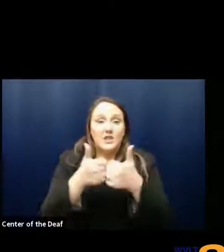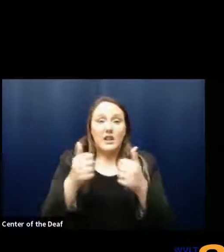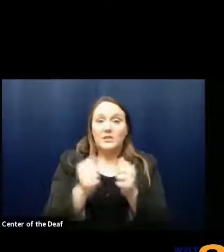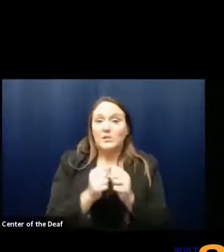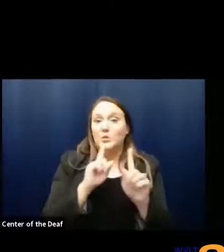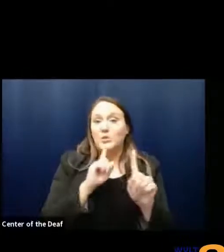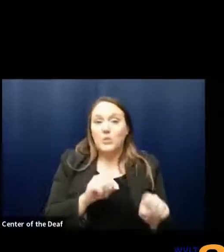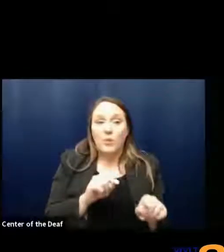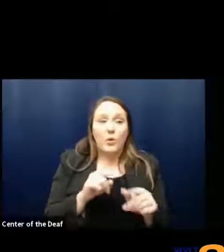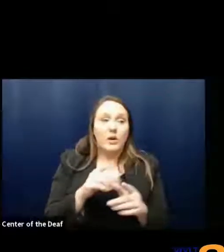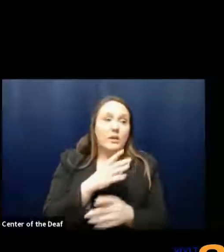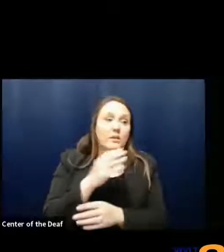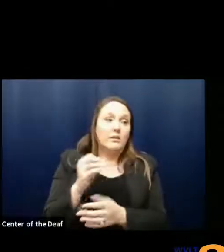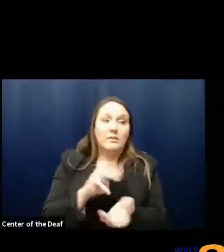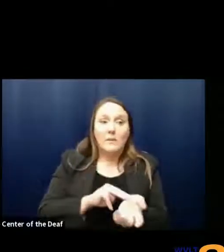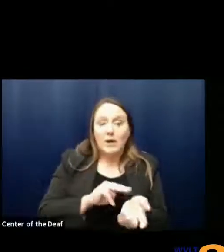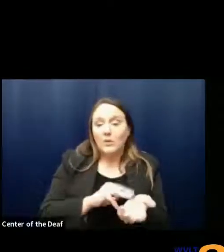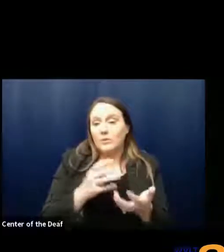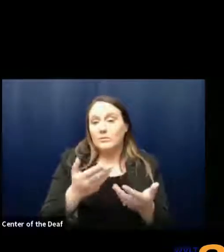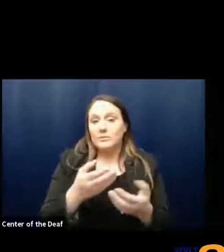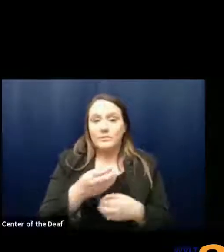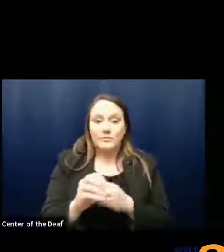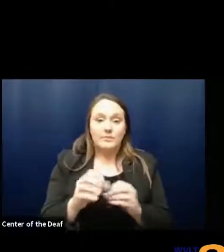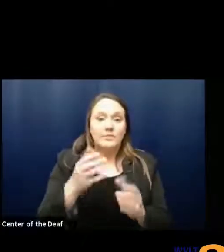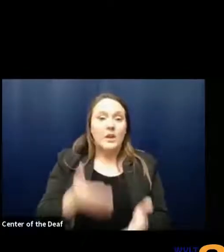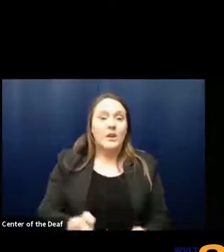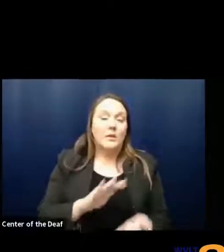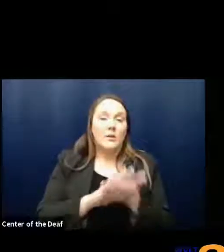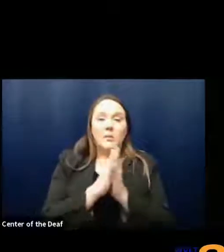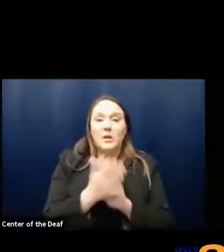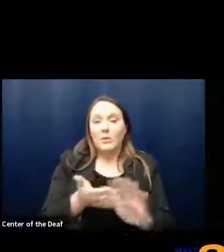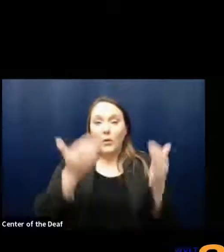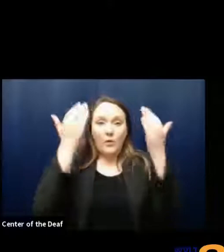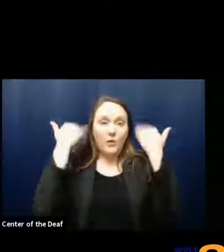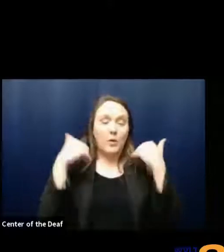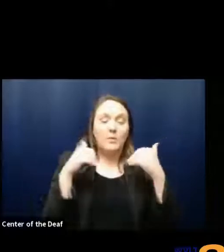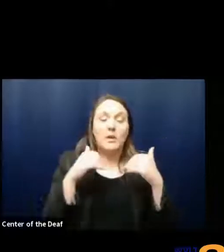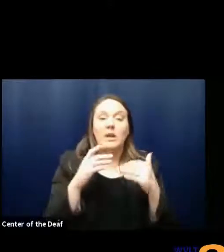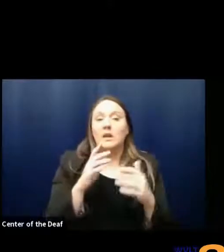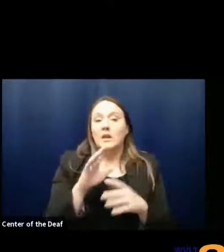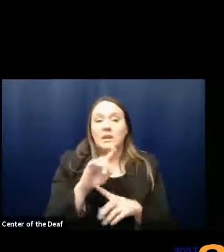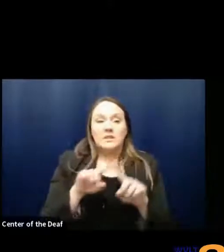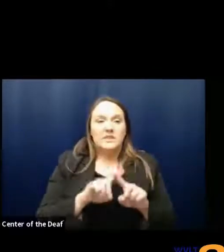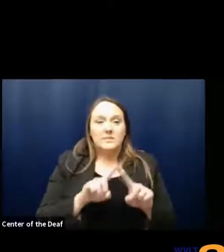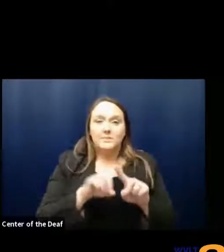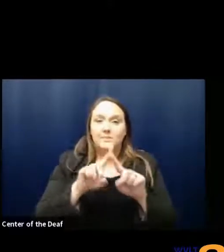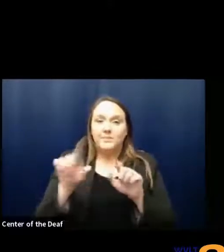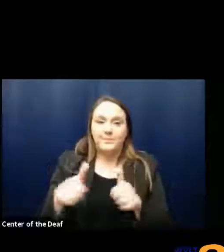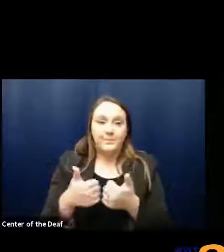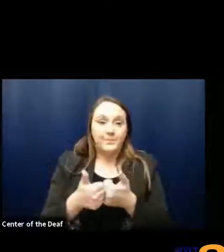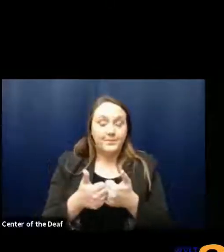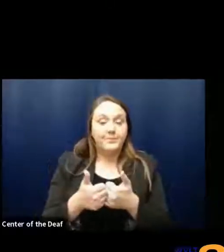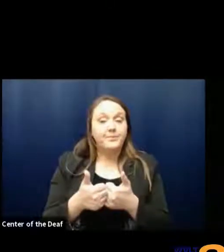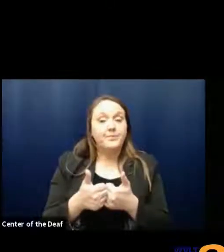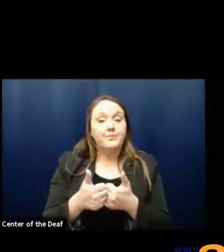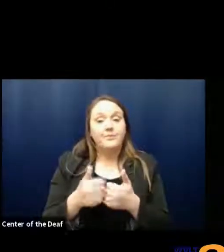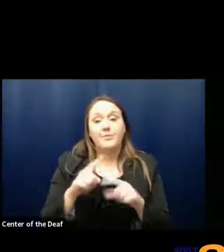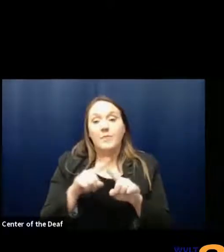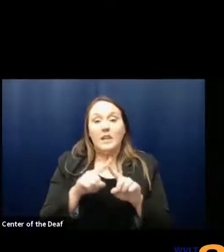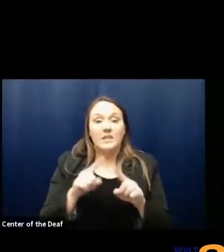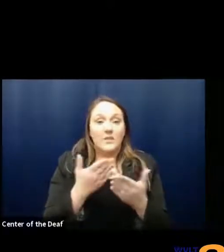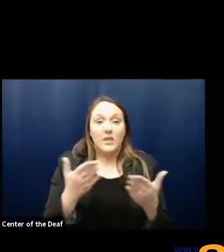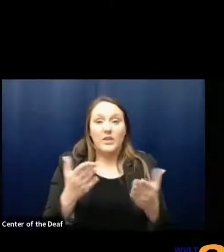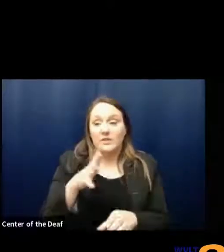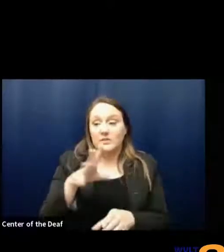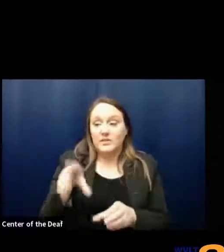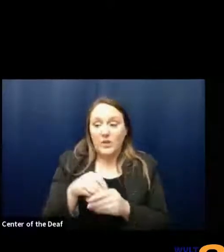system that is being overwhelmed. We've talked about that a lot. And all of the different things that go into all of